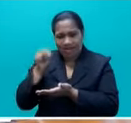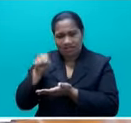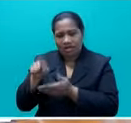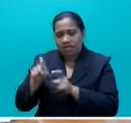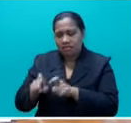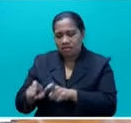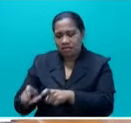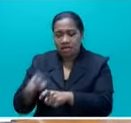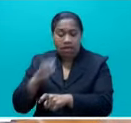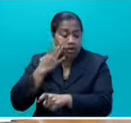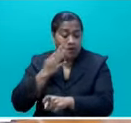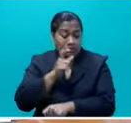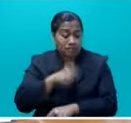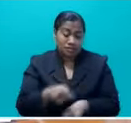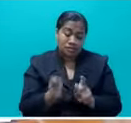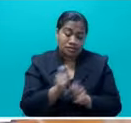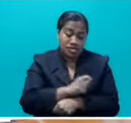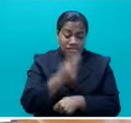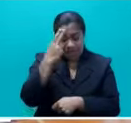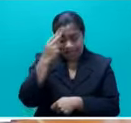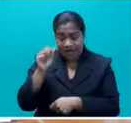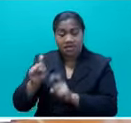his name out from there.